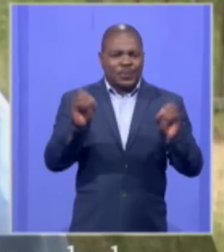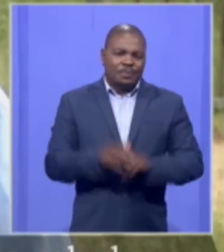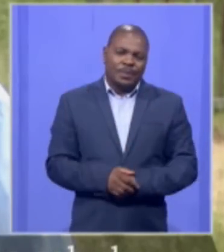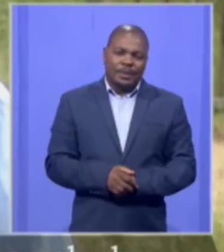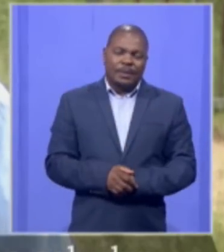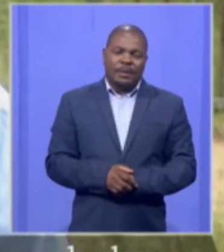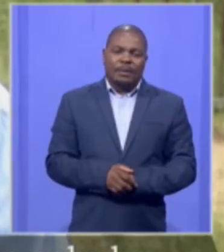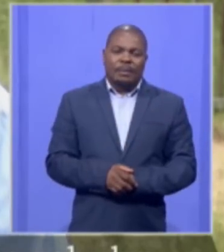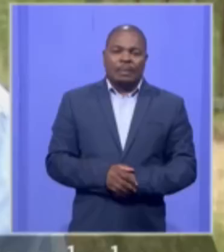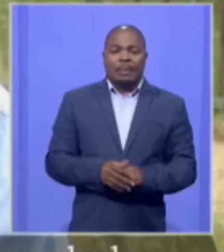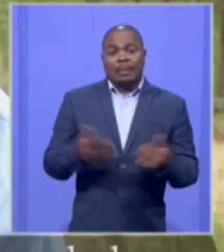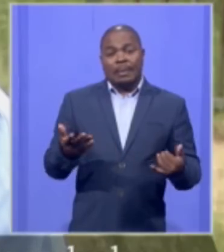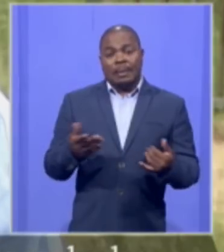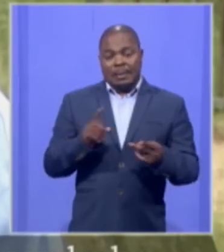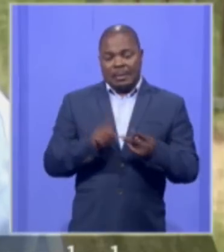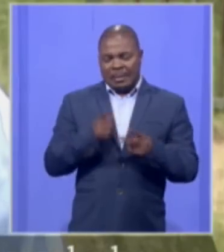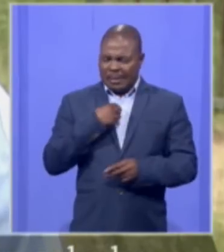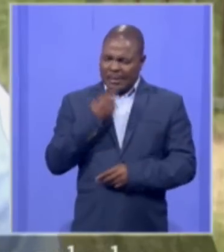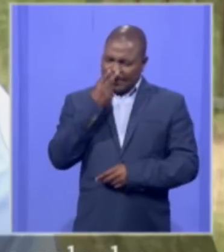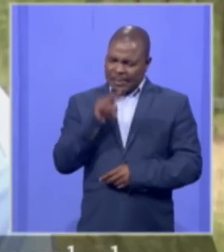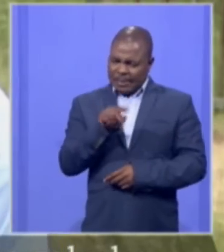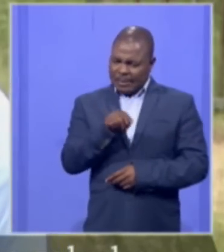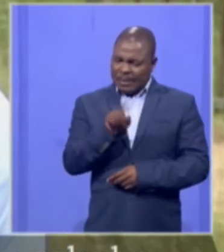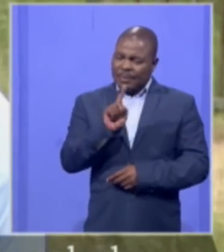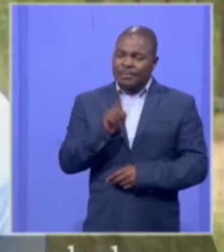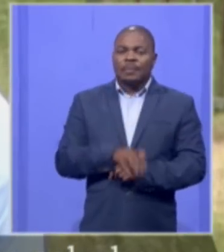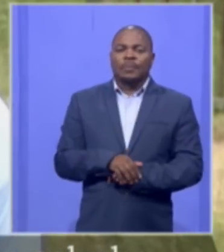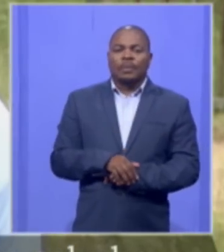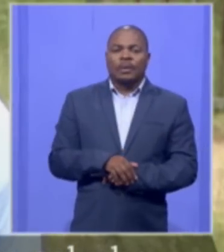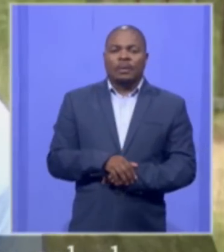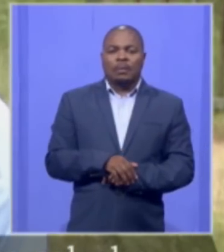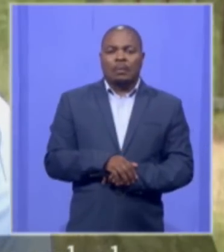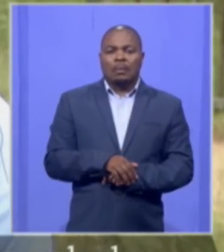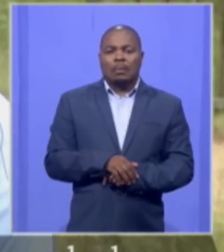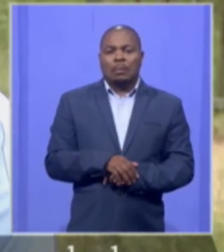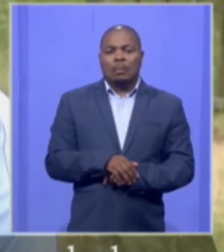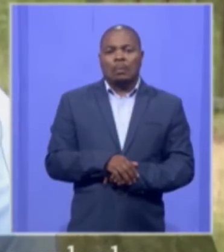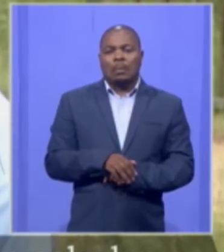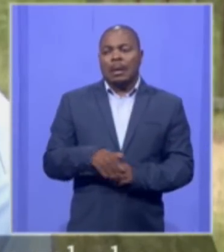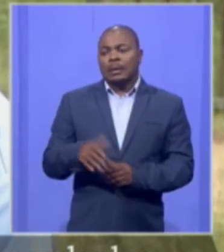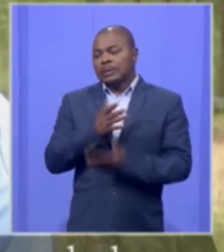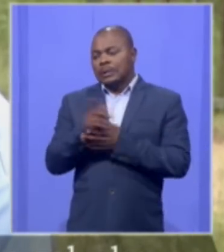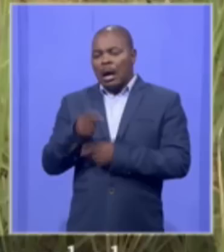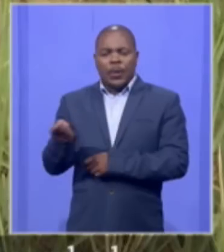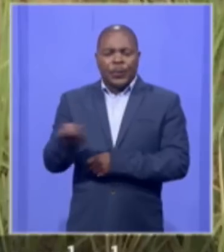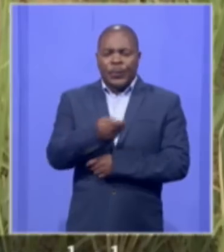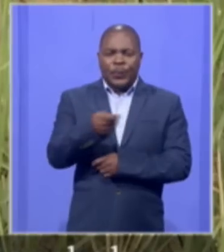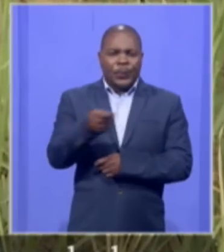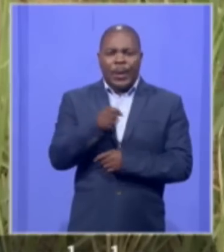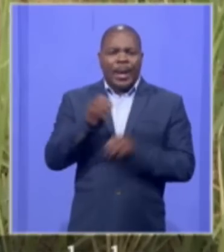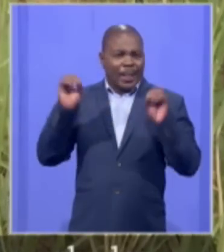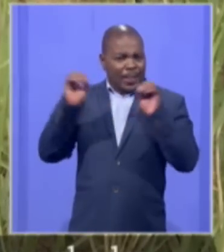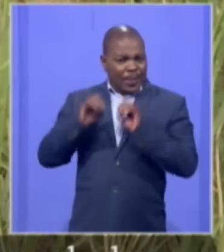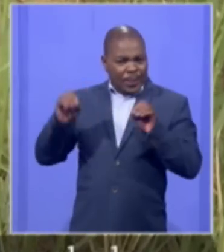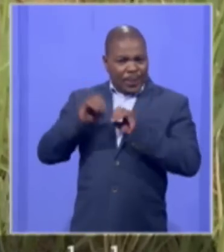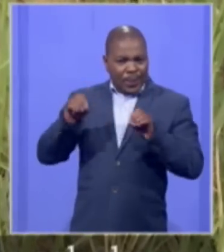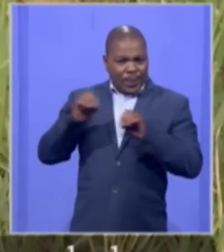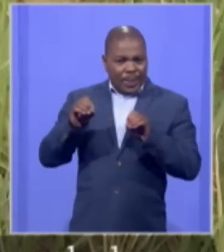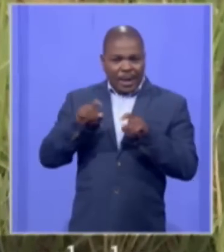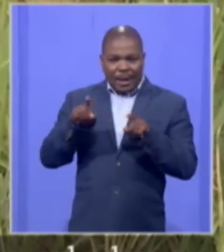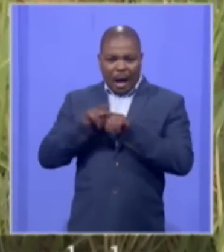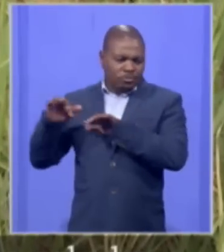tjena ntho e ke e bonang ke hore tse hlahang bathong ba sa peitang e kare di a